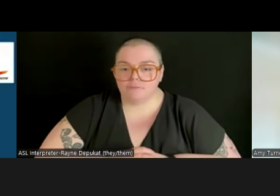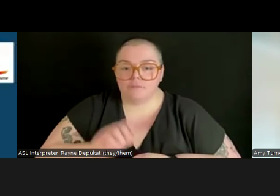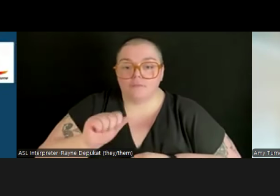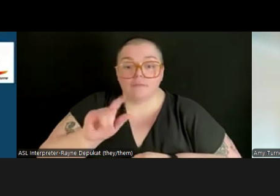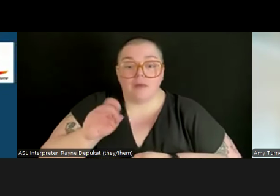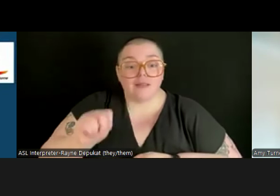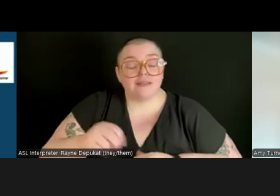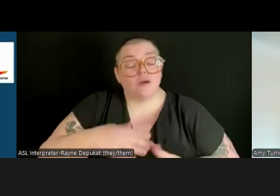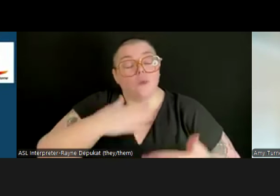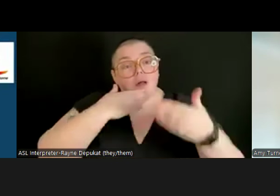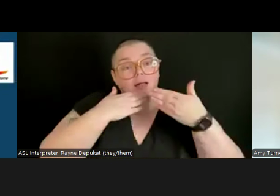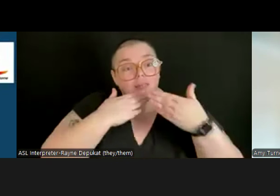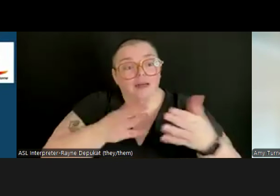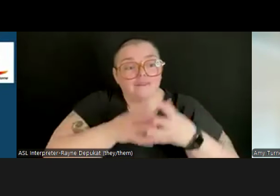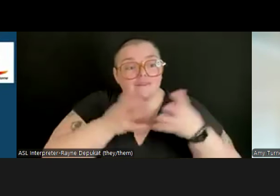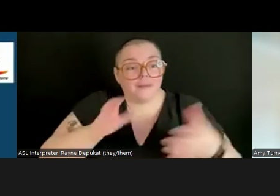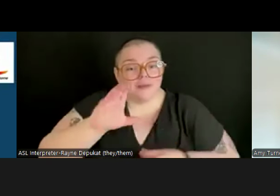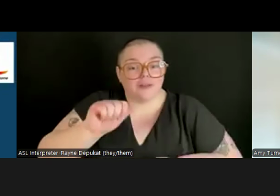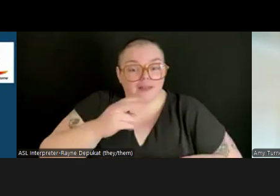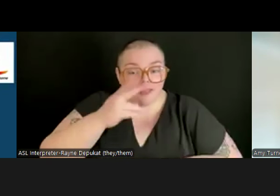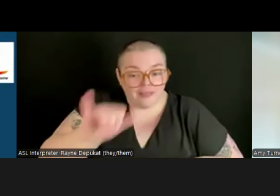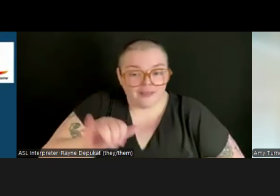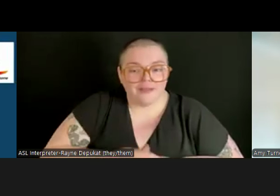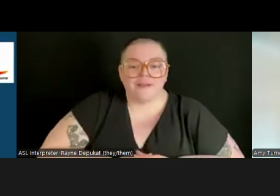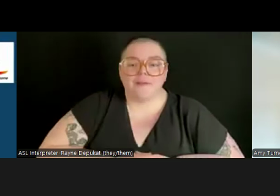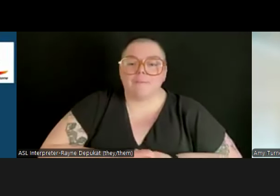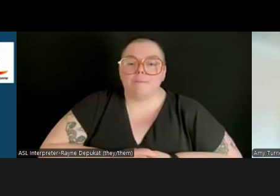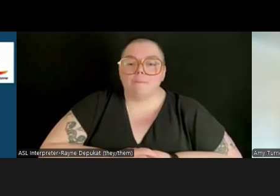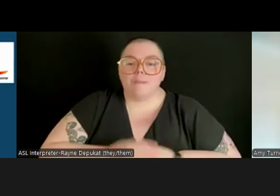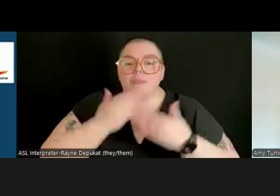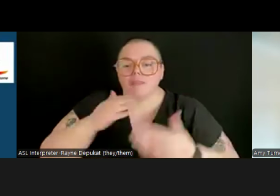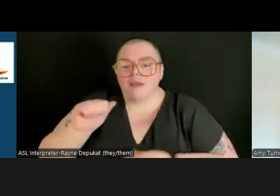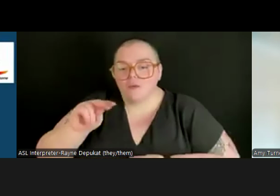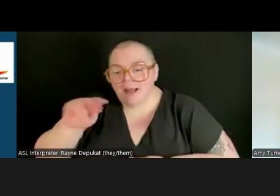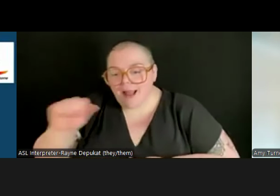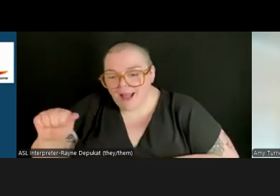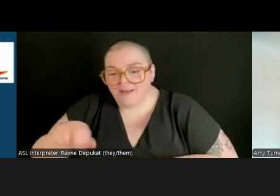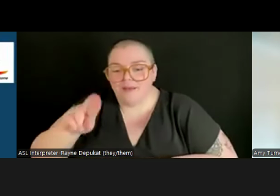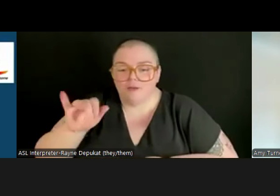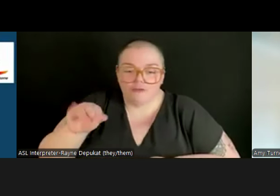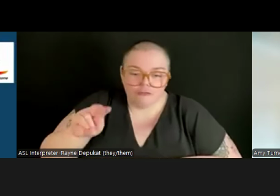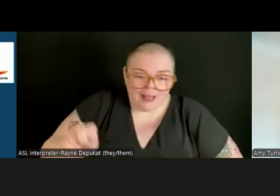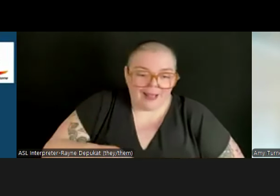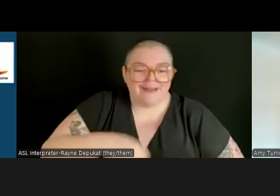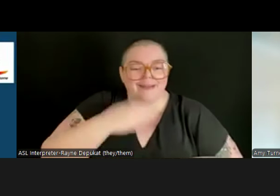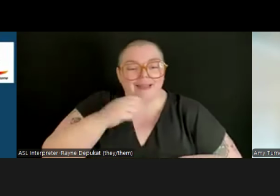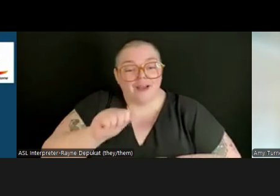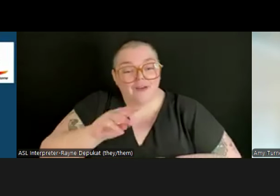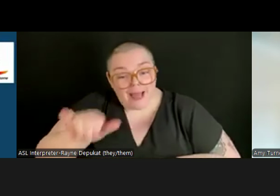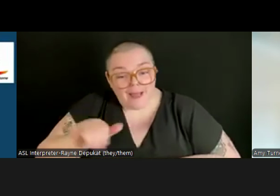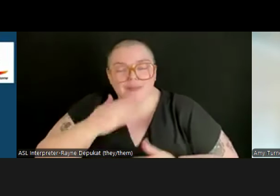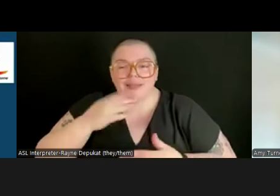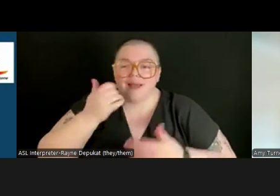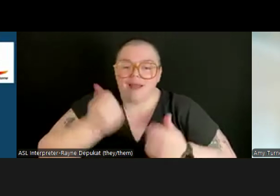Okay. Well, thank you very much, Kathy. Thank you, Anna. Thank you, Rain. Thank you, Amy. Thank you, everyone, for being here